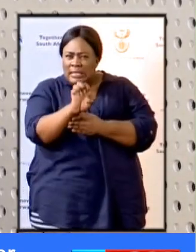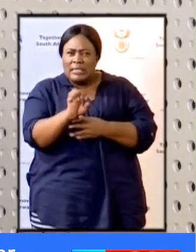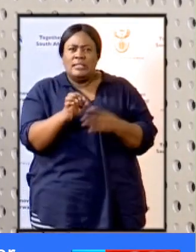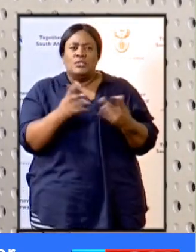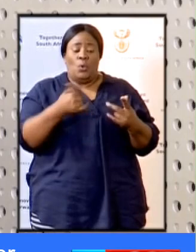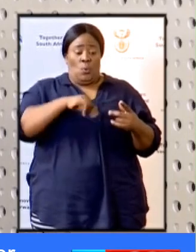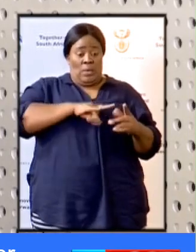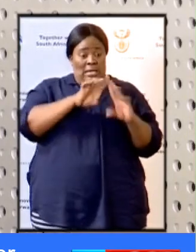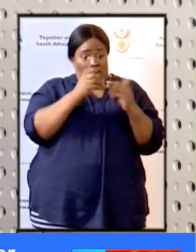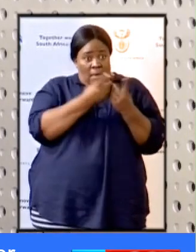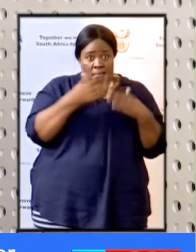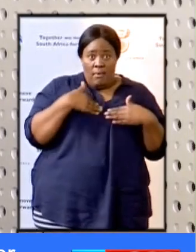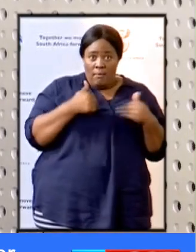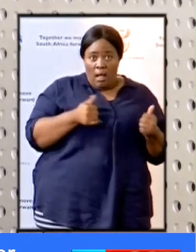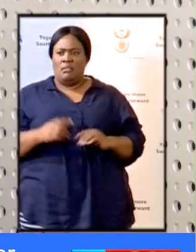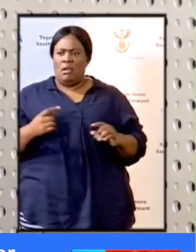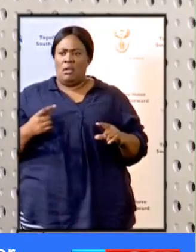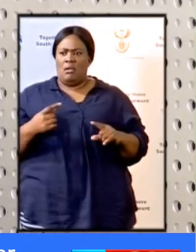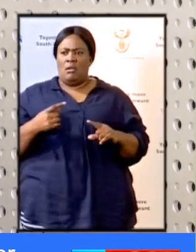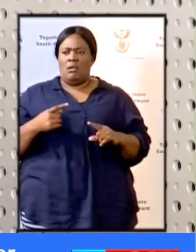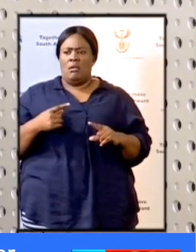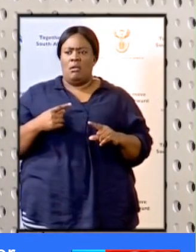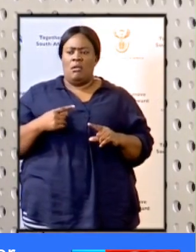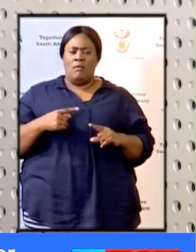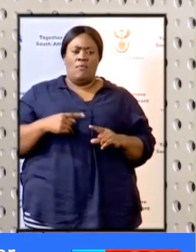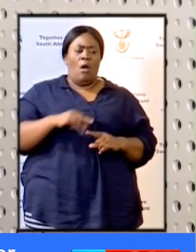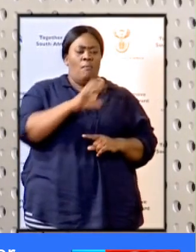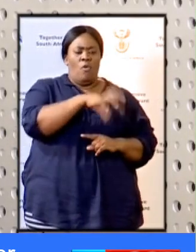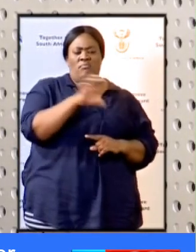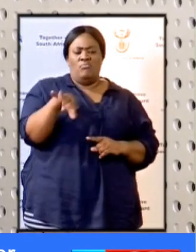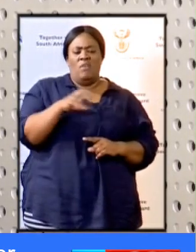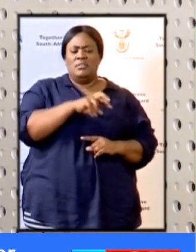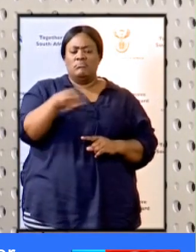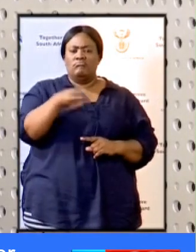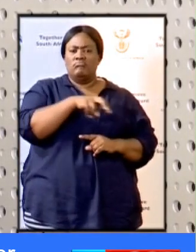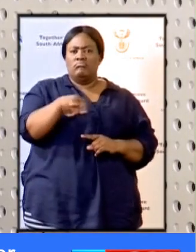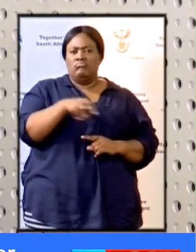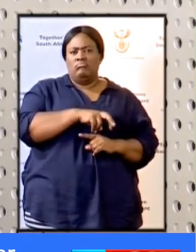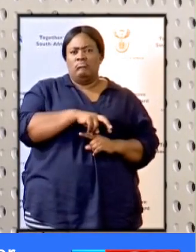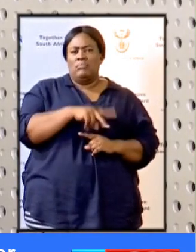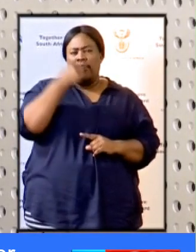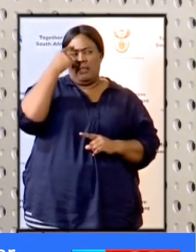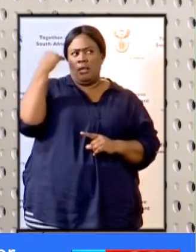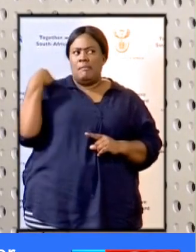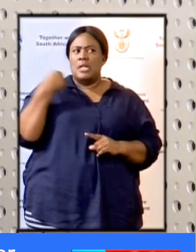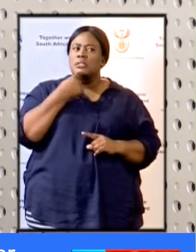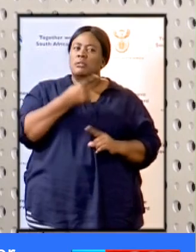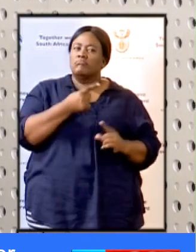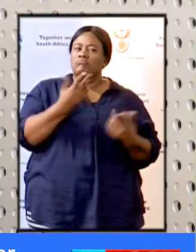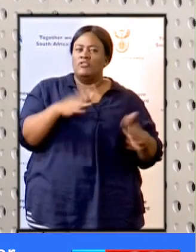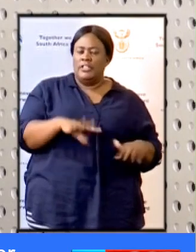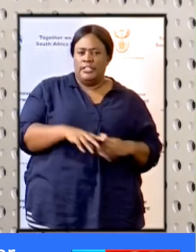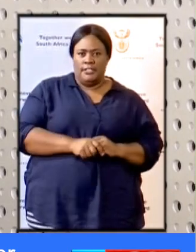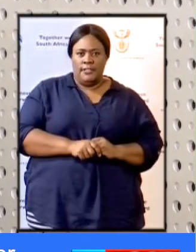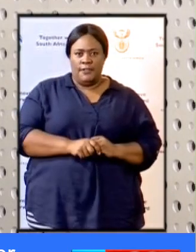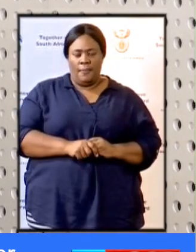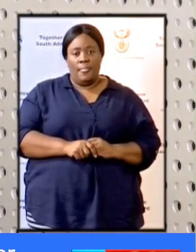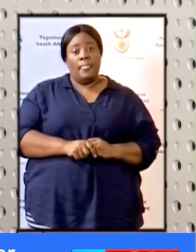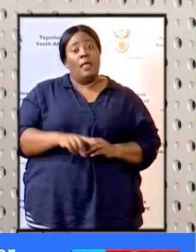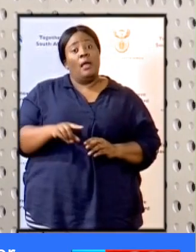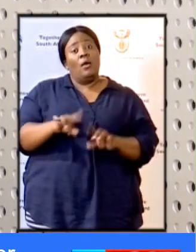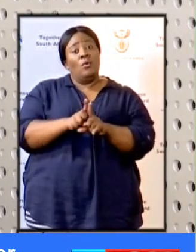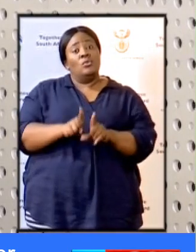really work on what Tembu has answered. And then in terms of, also there was a question